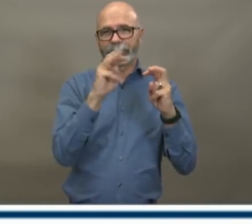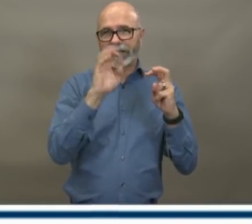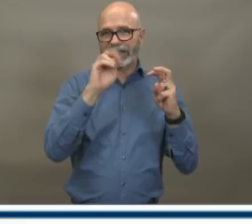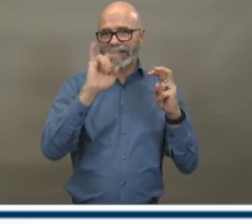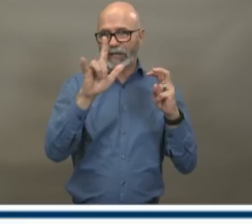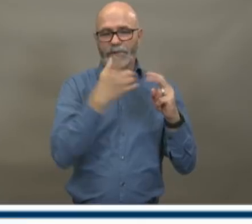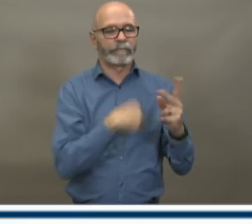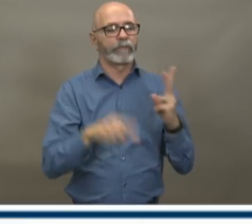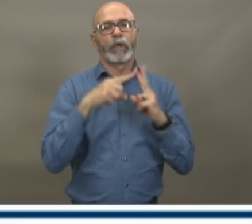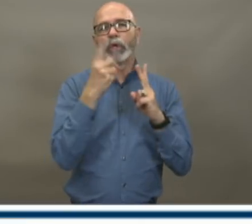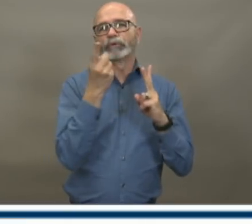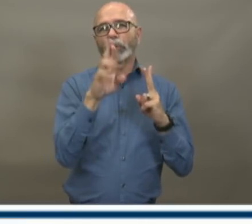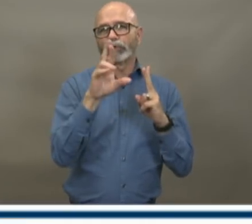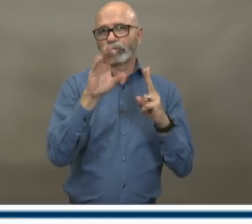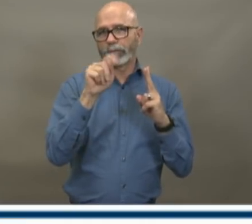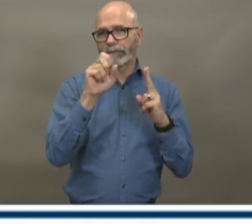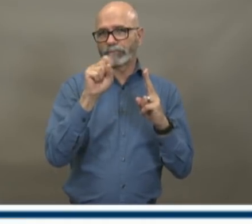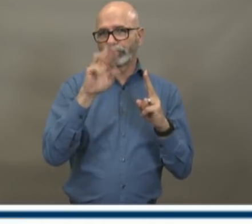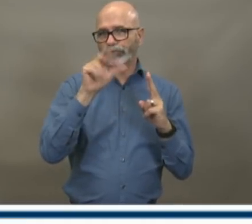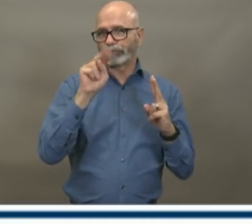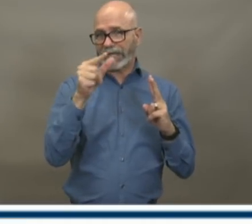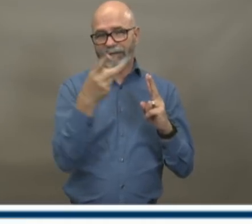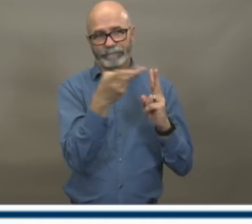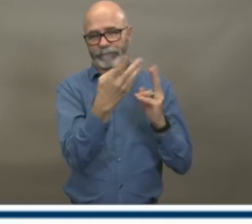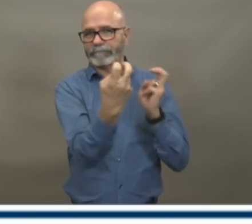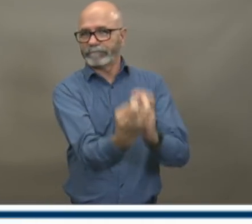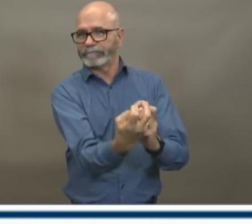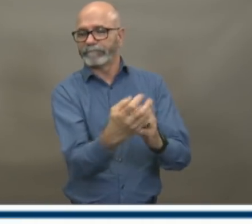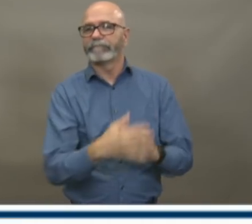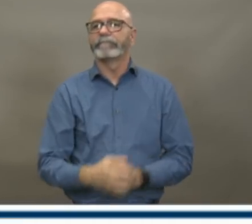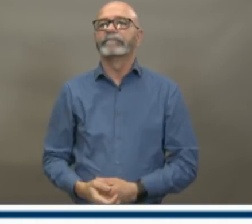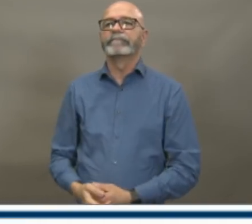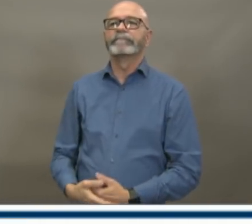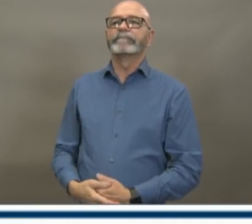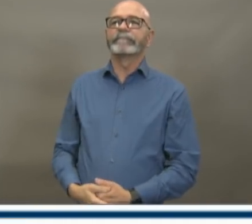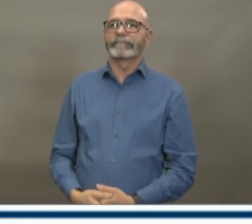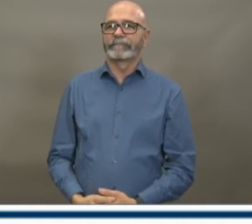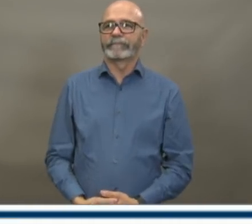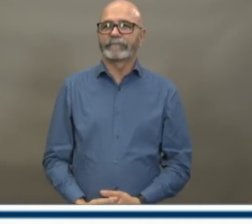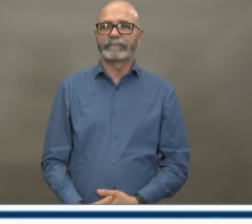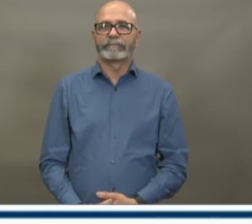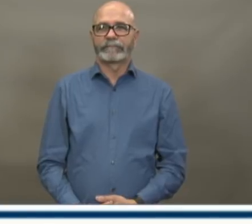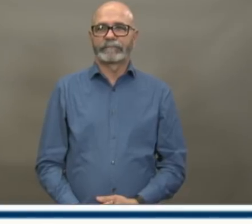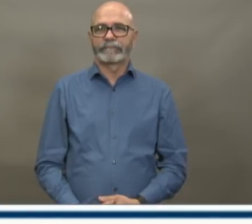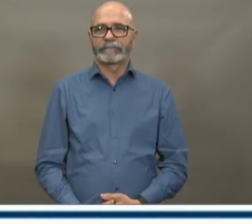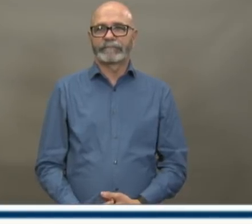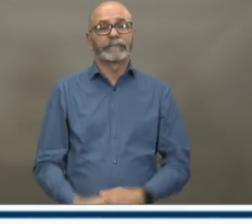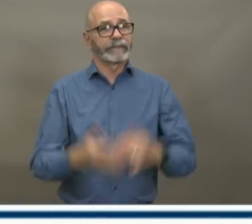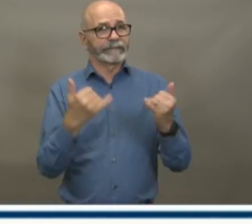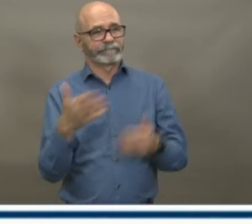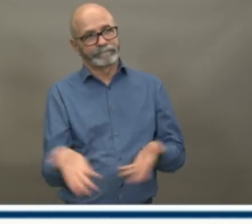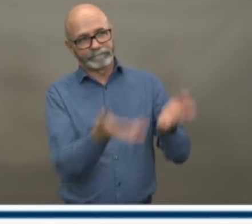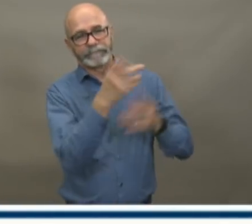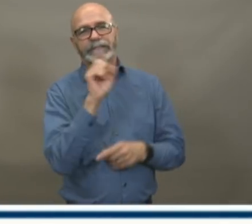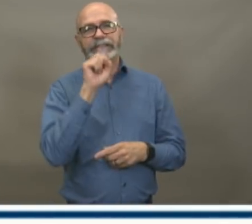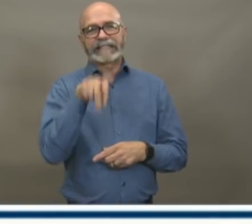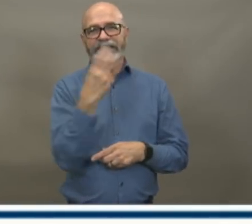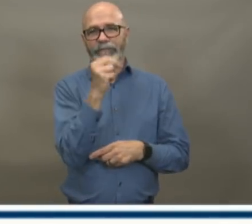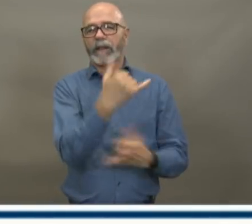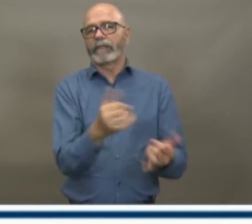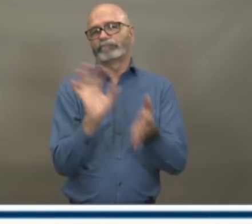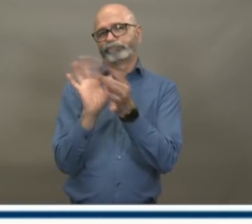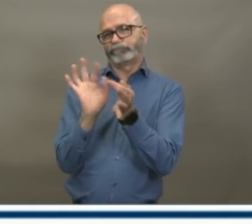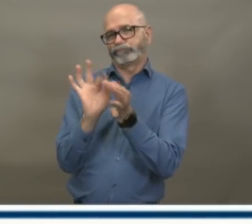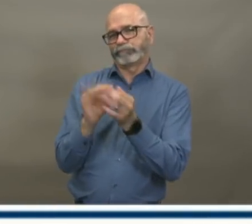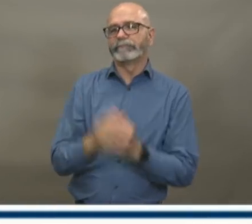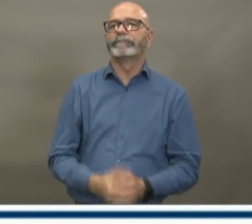Province of Nova Scotia, and Dr. Robert Strang, Chief Medical Officer of Health for Nova Scotia. Go ahead, Premier. Thank you, Tina. Today